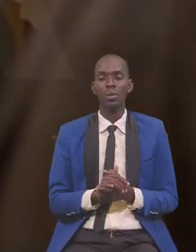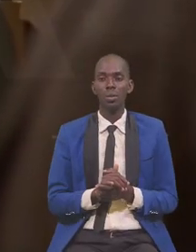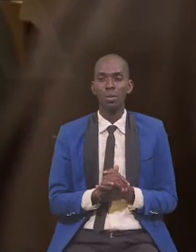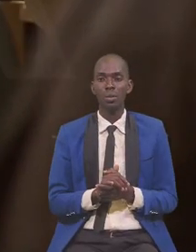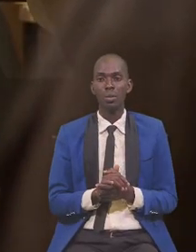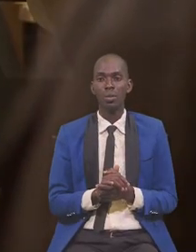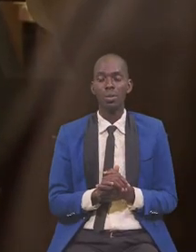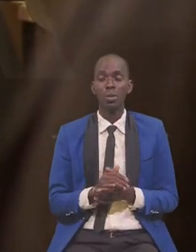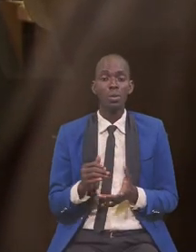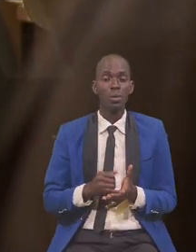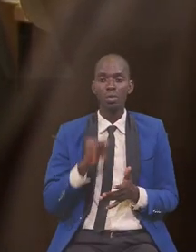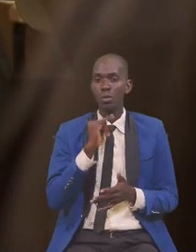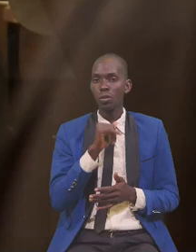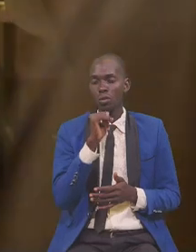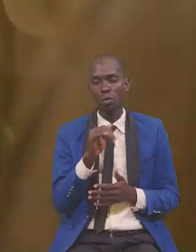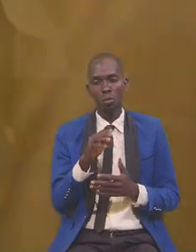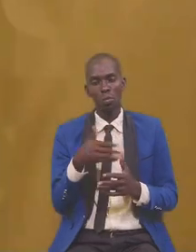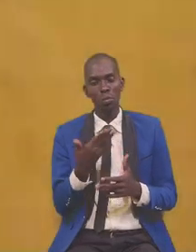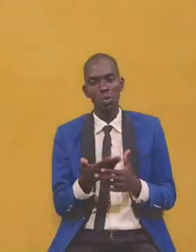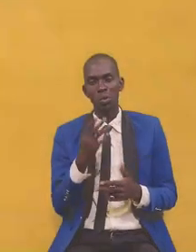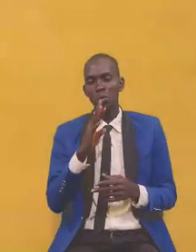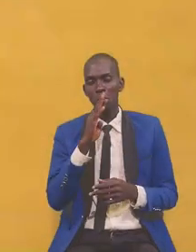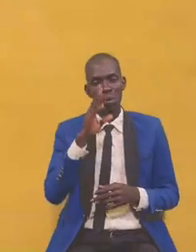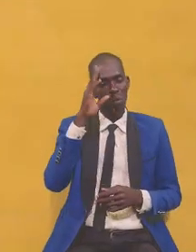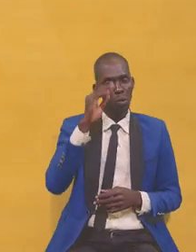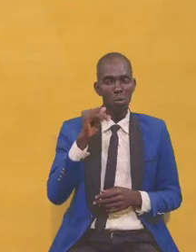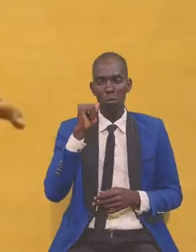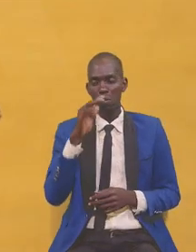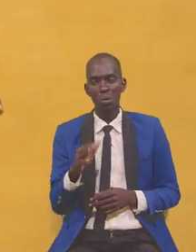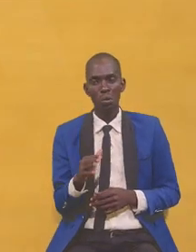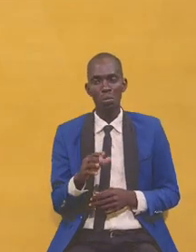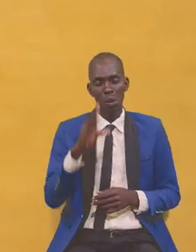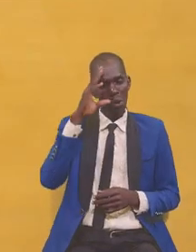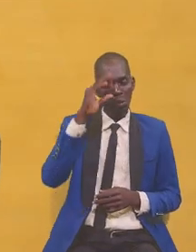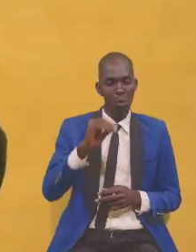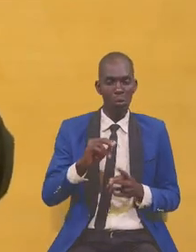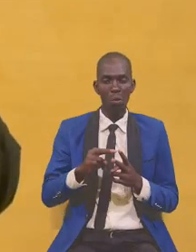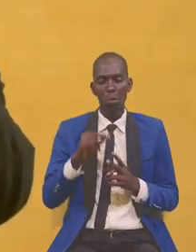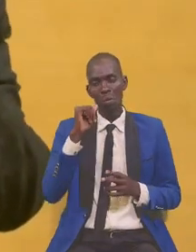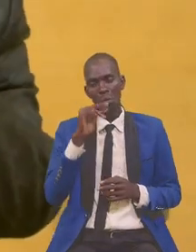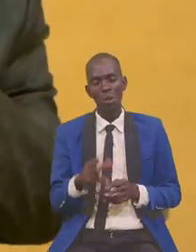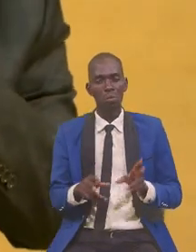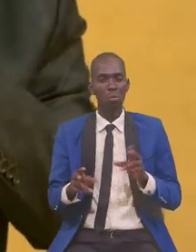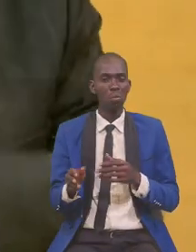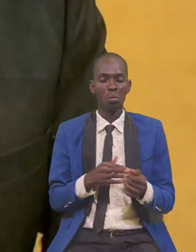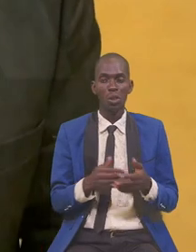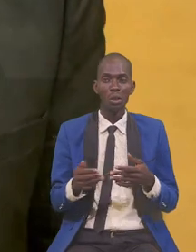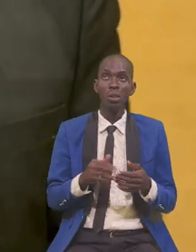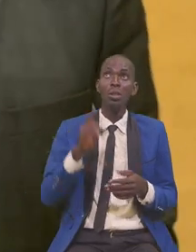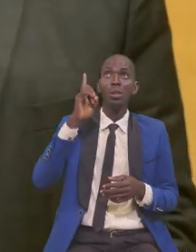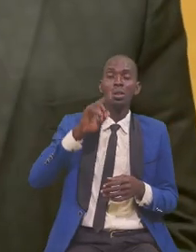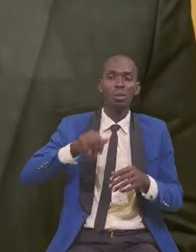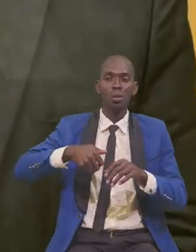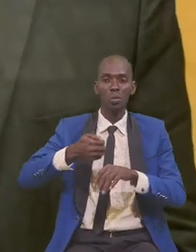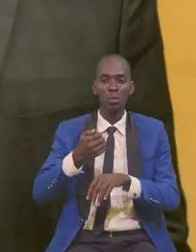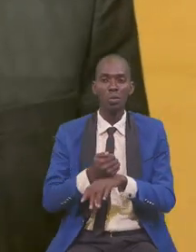It's not your gender he confirms. A man or a woman, he confirms